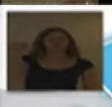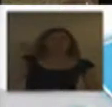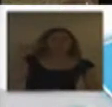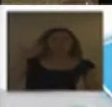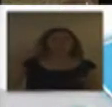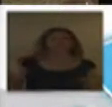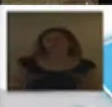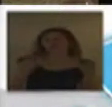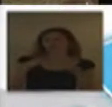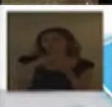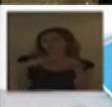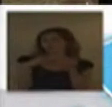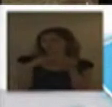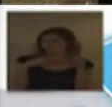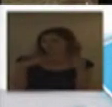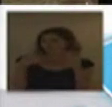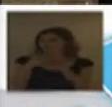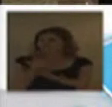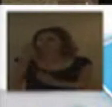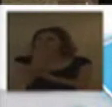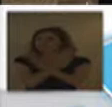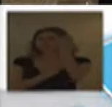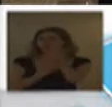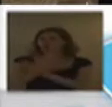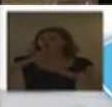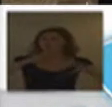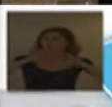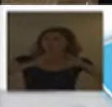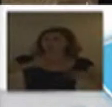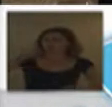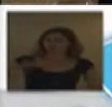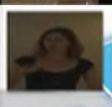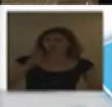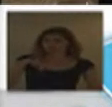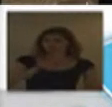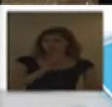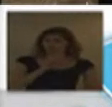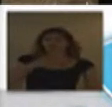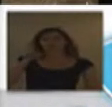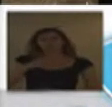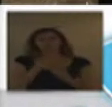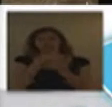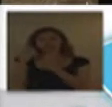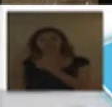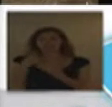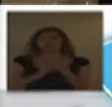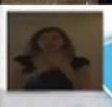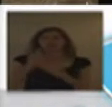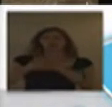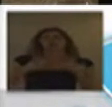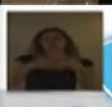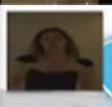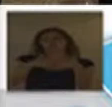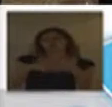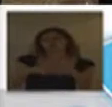Mild or moderate hypoacusia doesn't mean that one cannot communicate, but it does require the use of